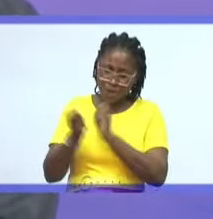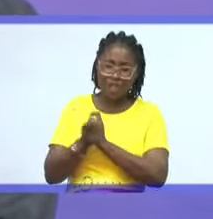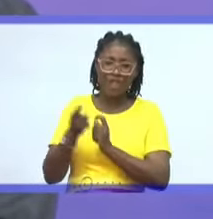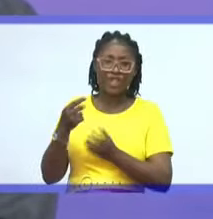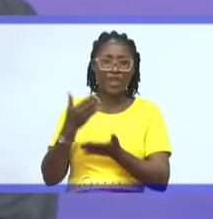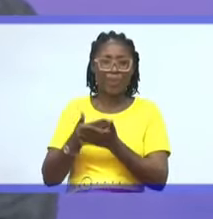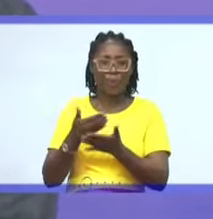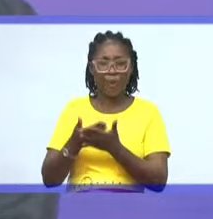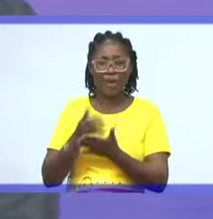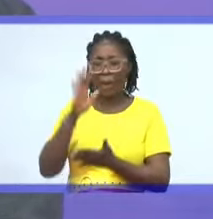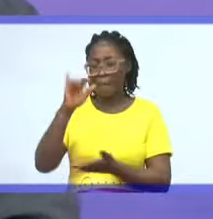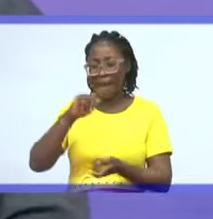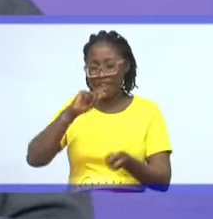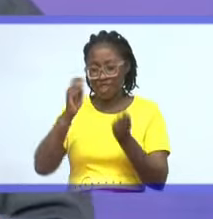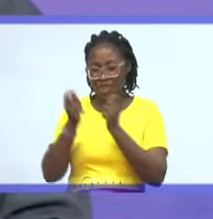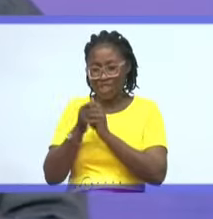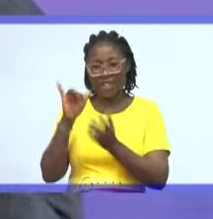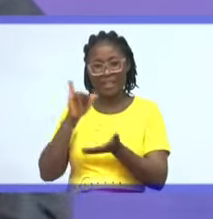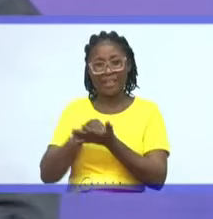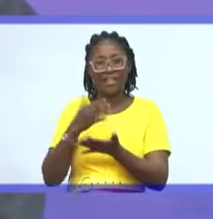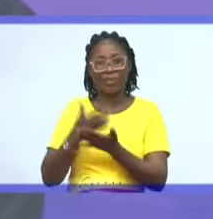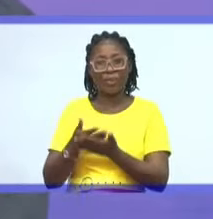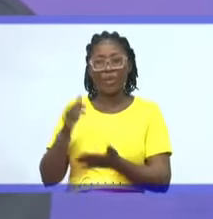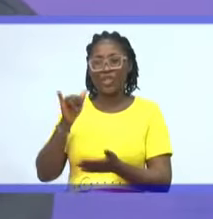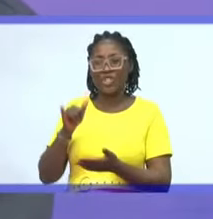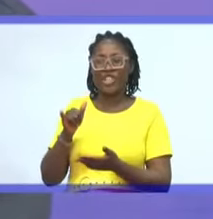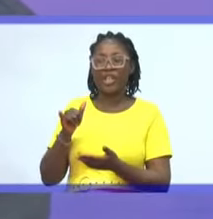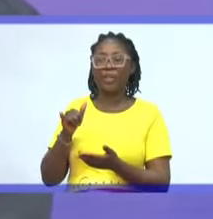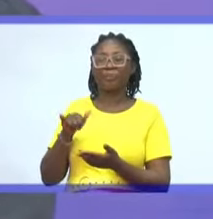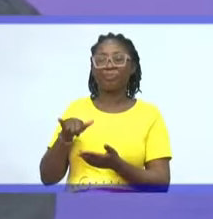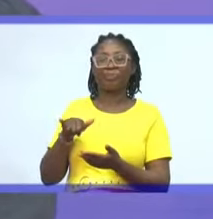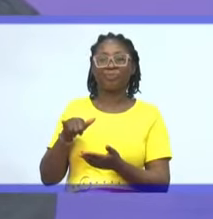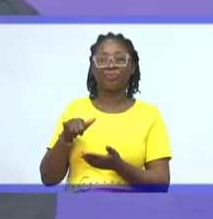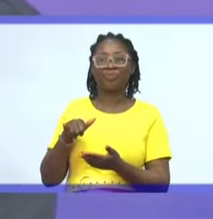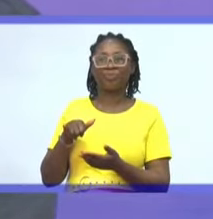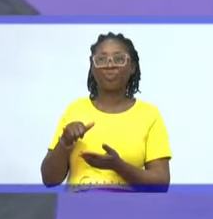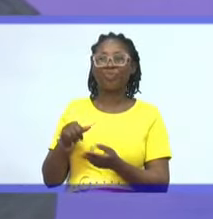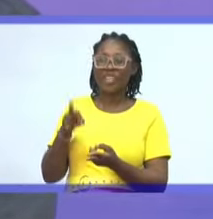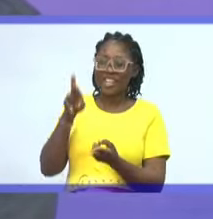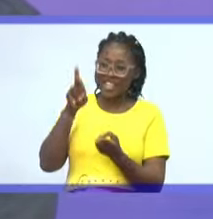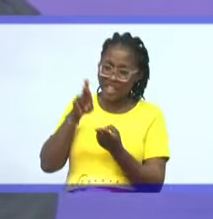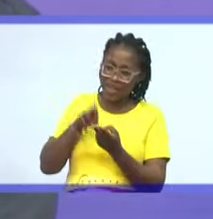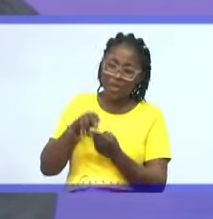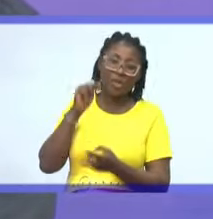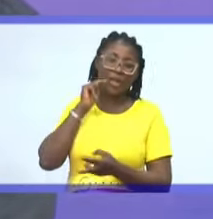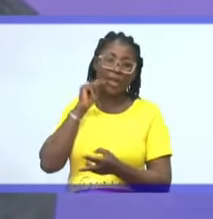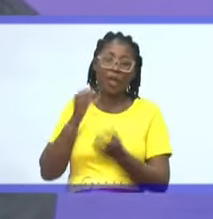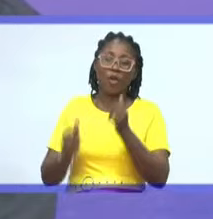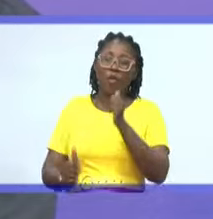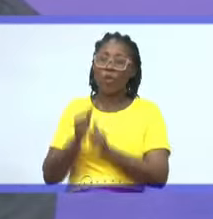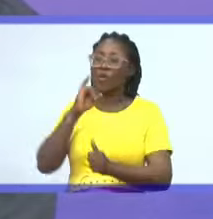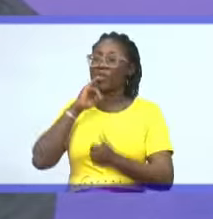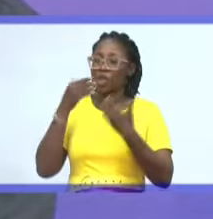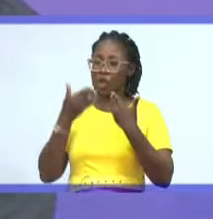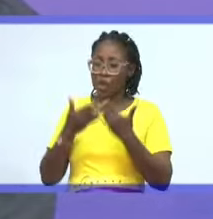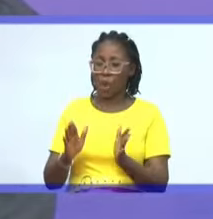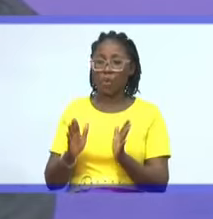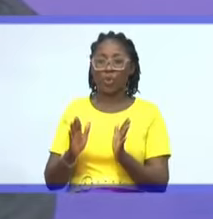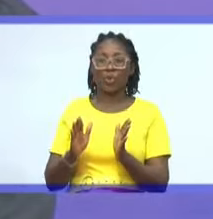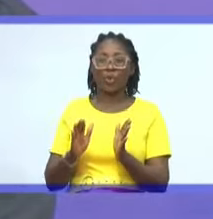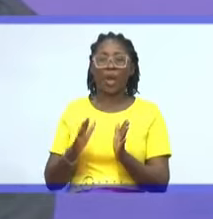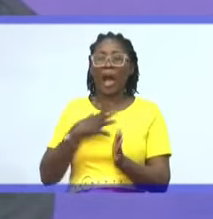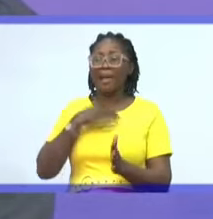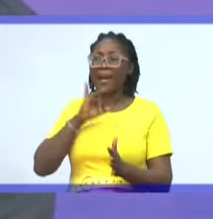By exchanging that money, they are depressing the naira, which is a loss. And I have argued